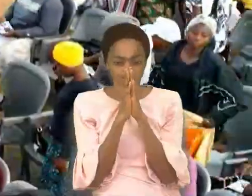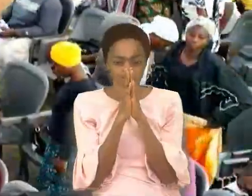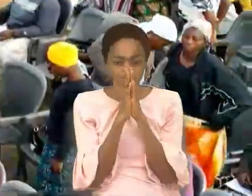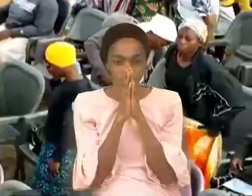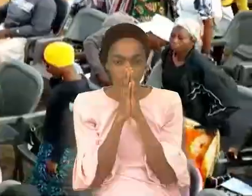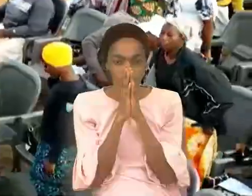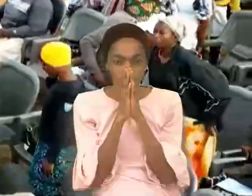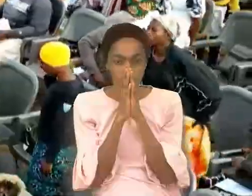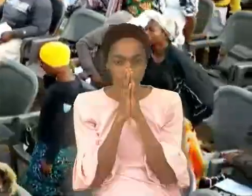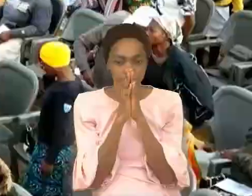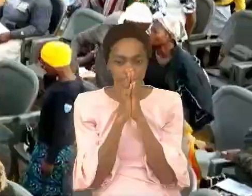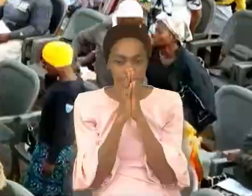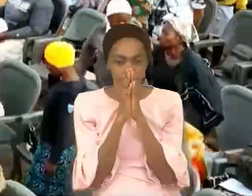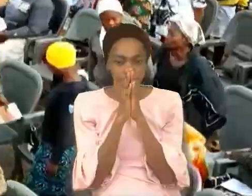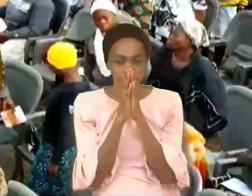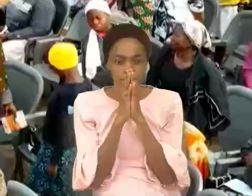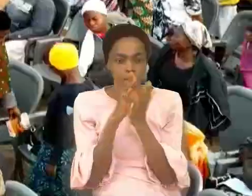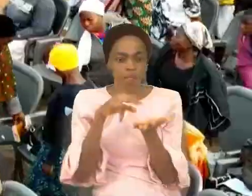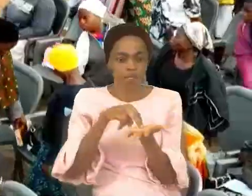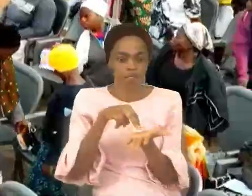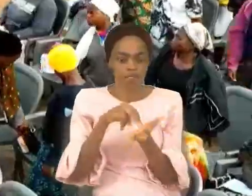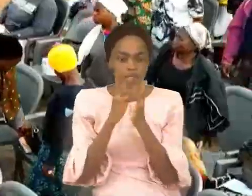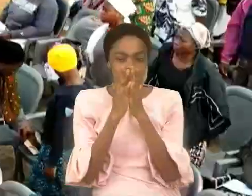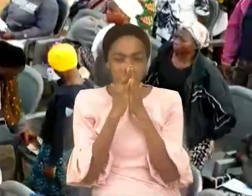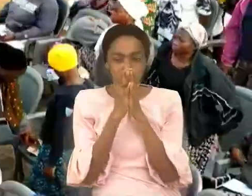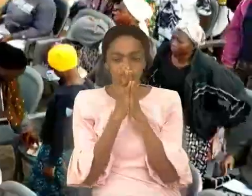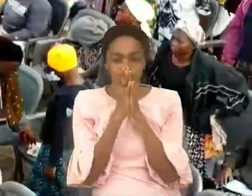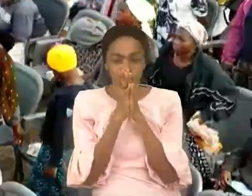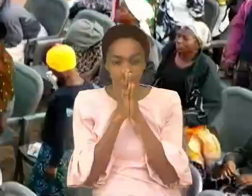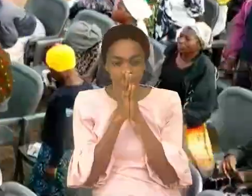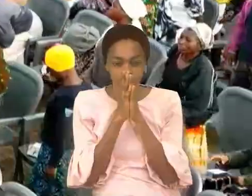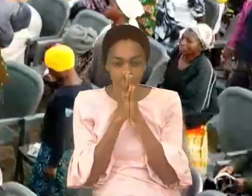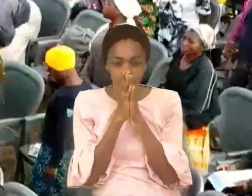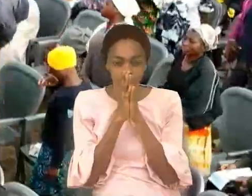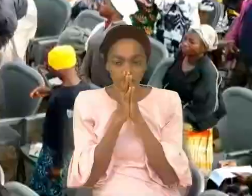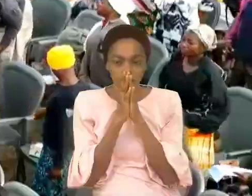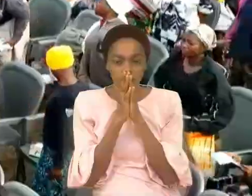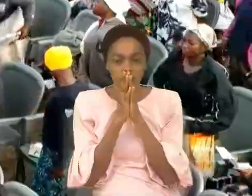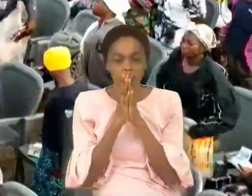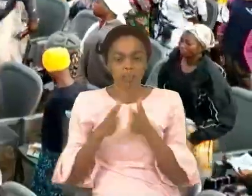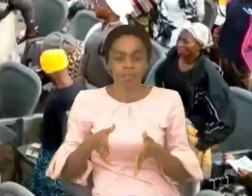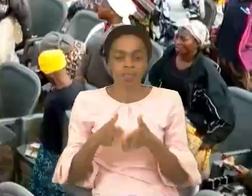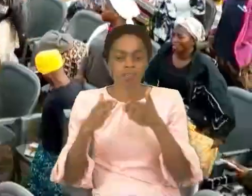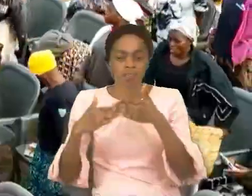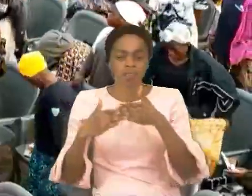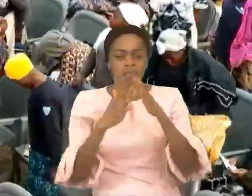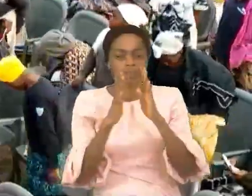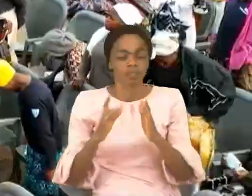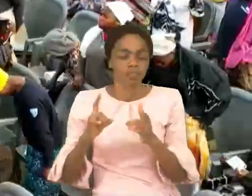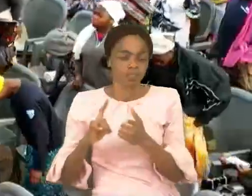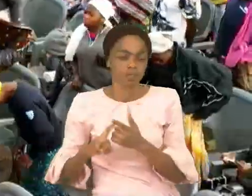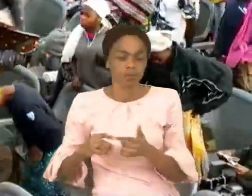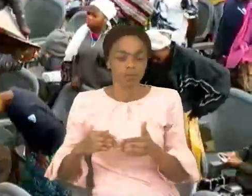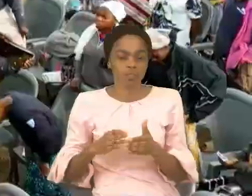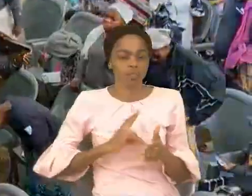We're asking our state overseer Nikiti here to lead us in prayer in all that we have learned, so that